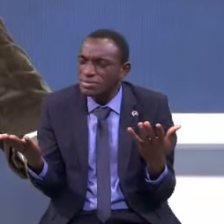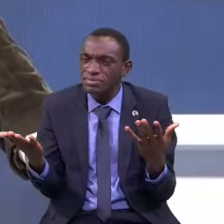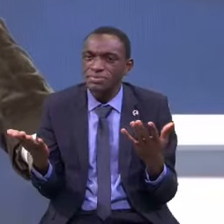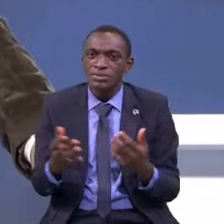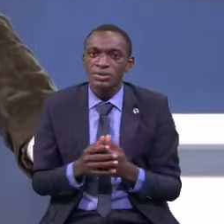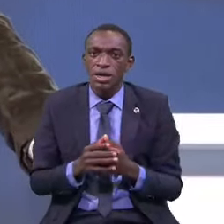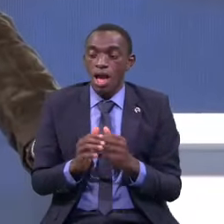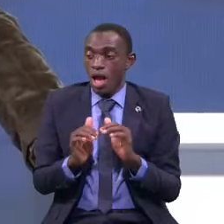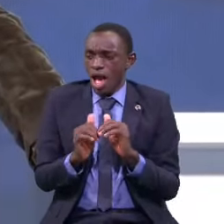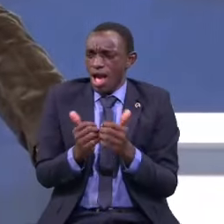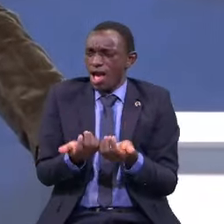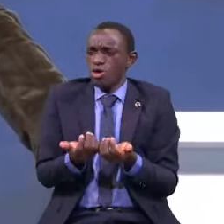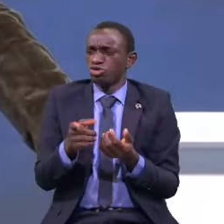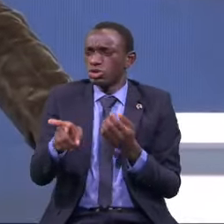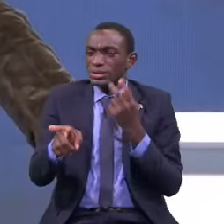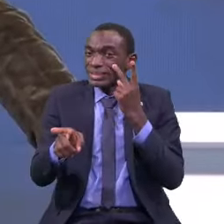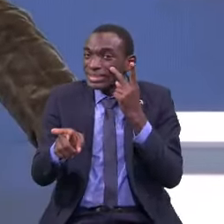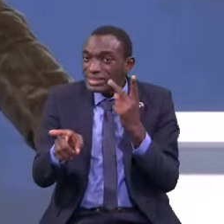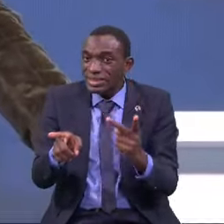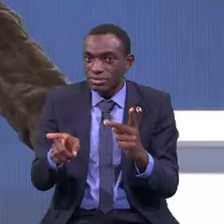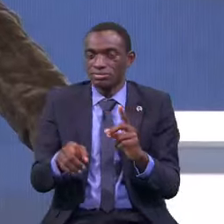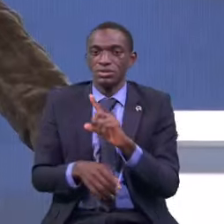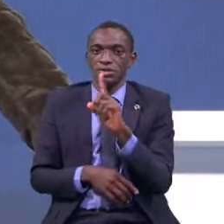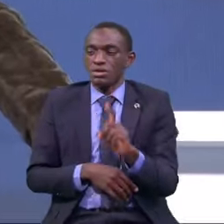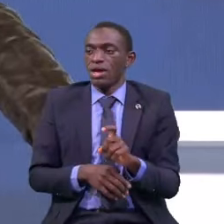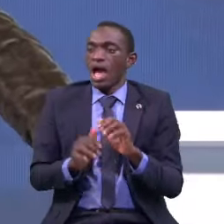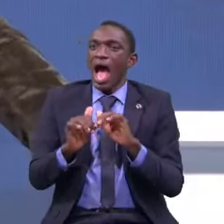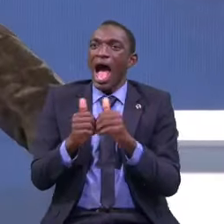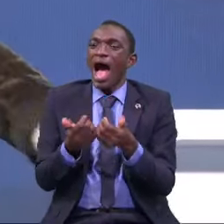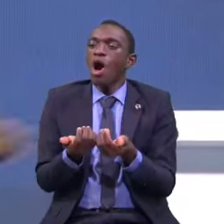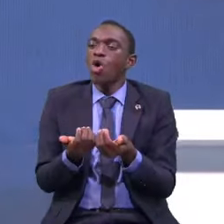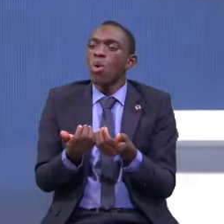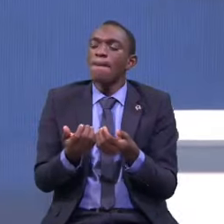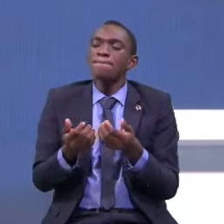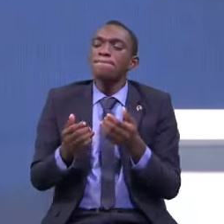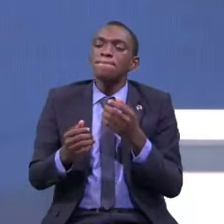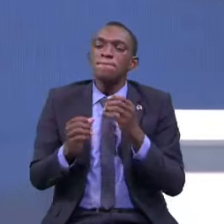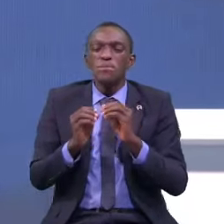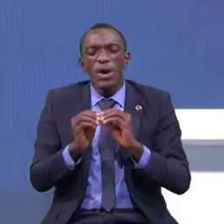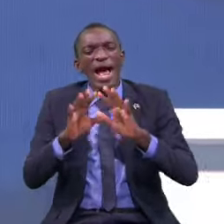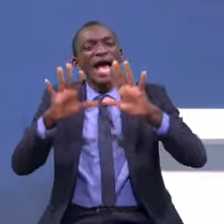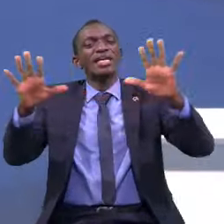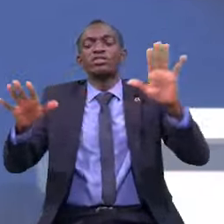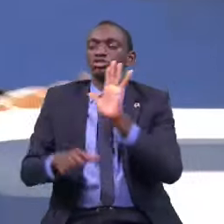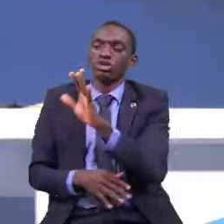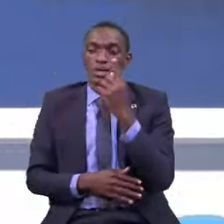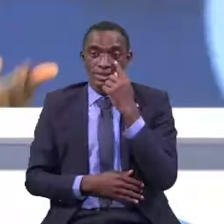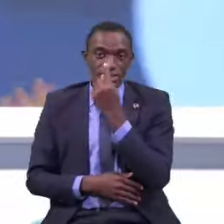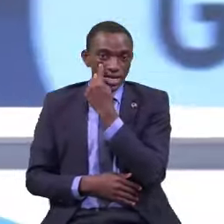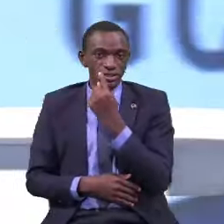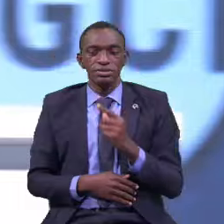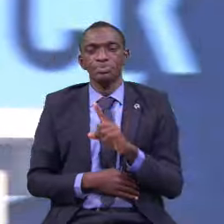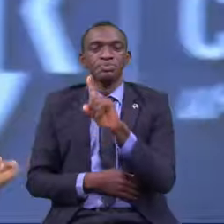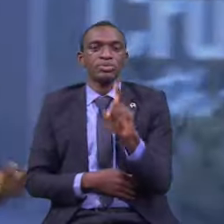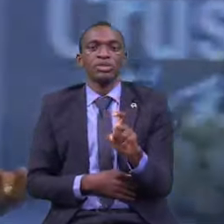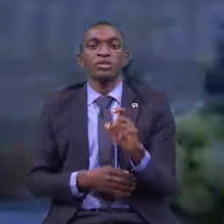How do you see? How bright is your sight? That's why we